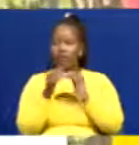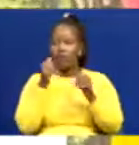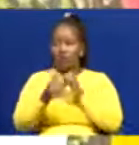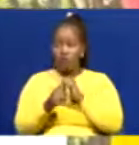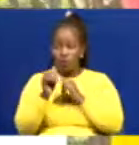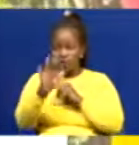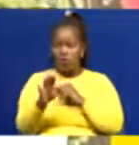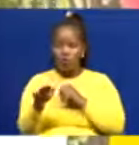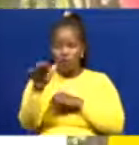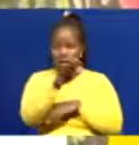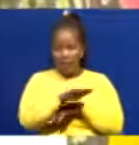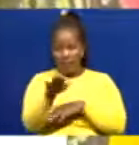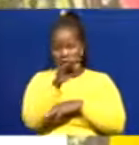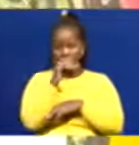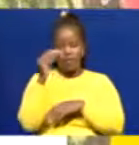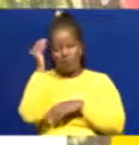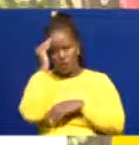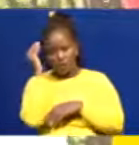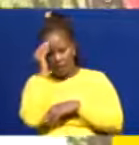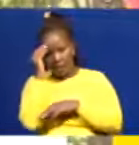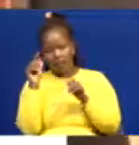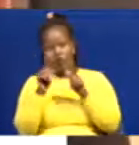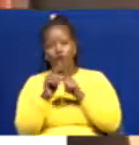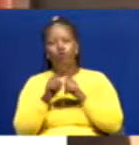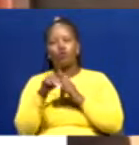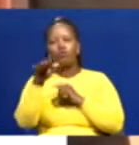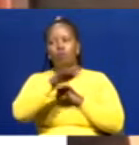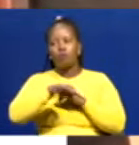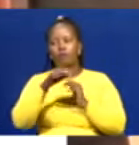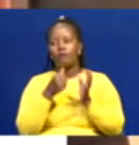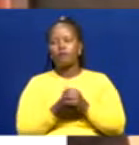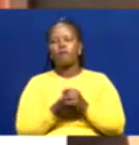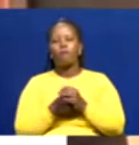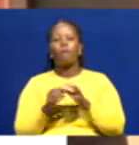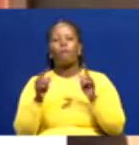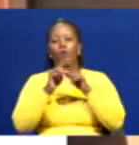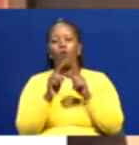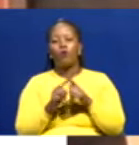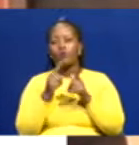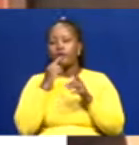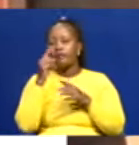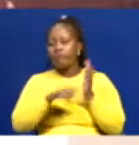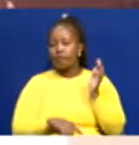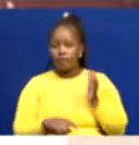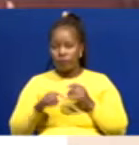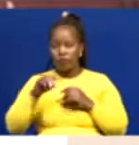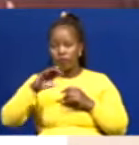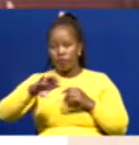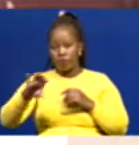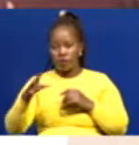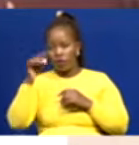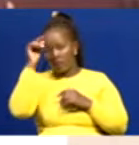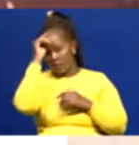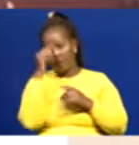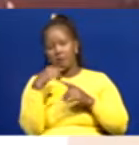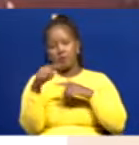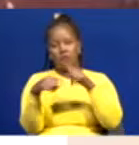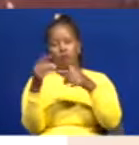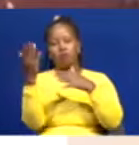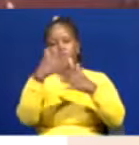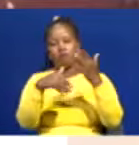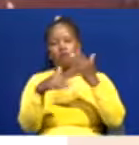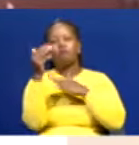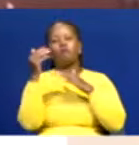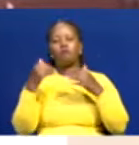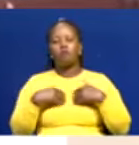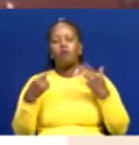the compound, in the campus, and also within the hospital. Lusawa noted that the county government is in the process of constructing and equipping a